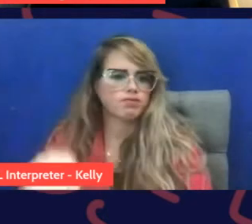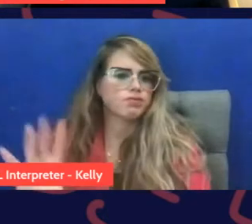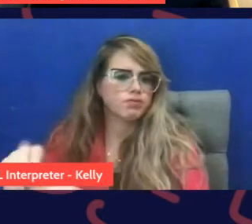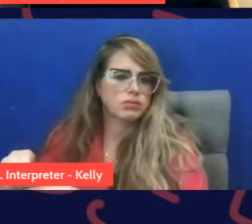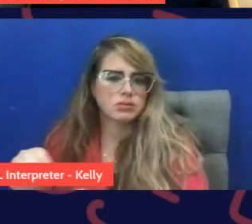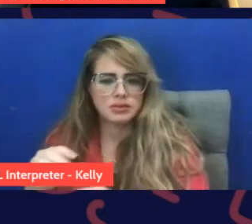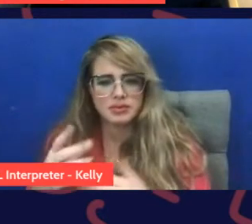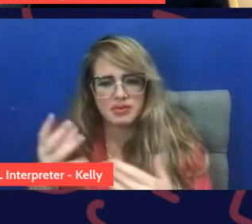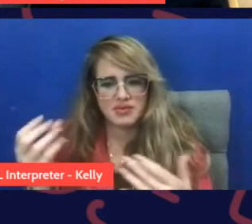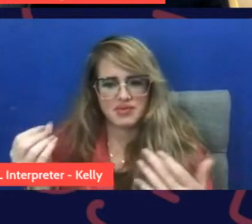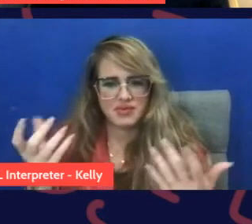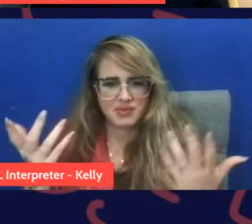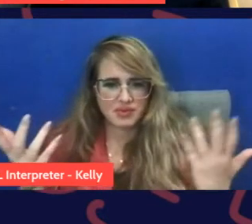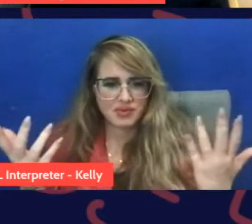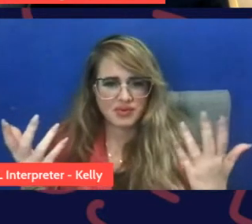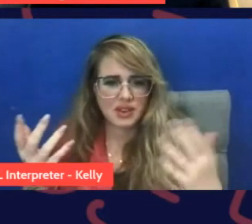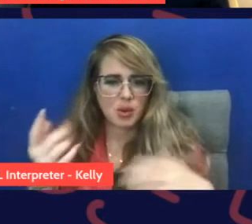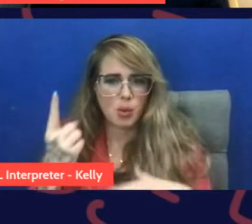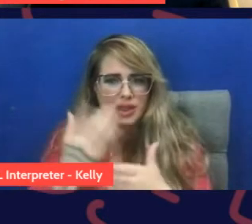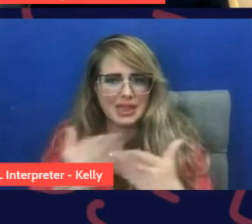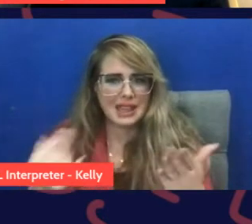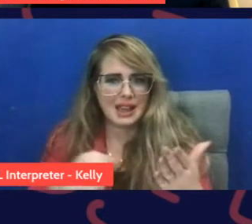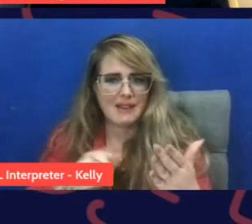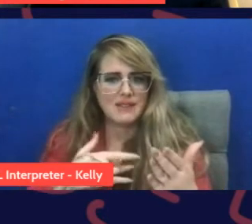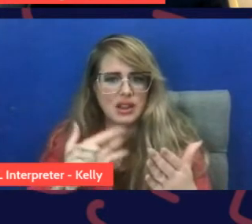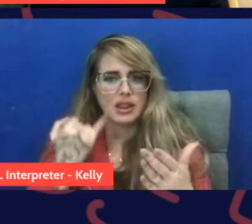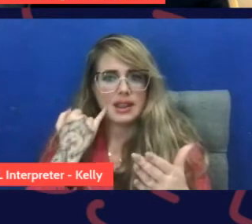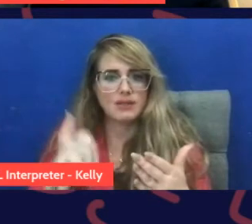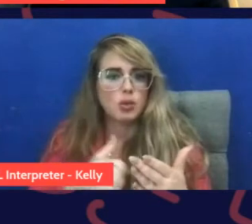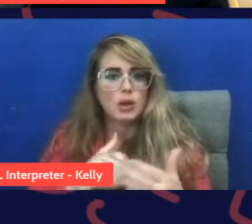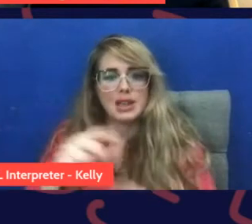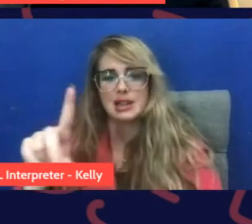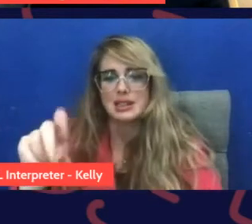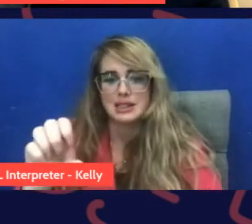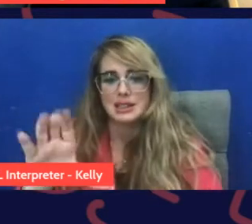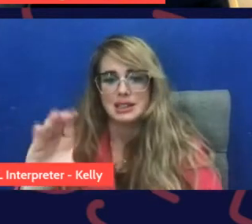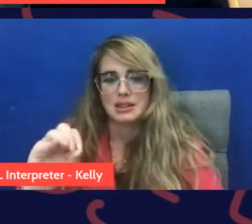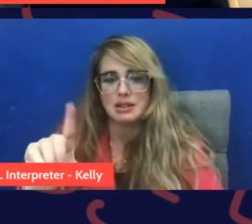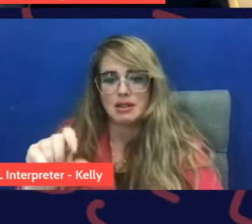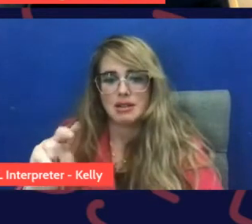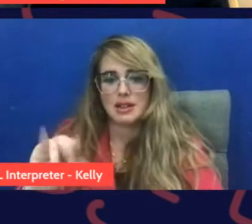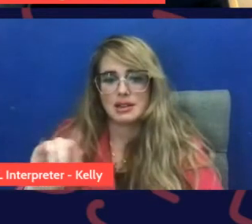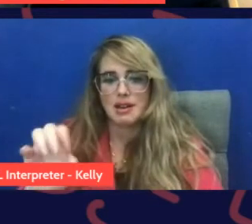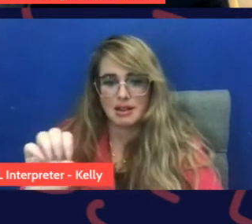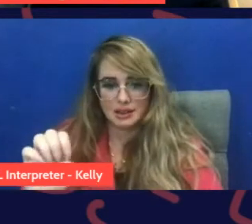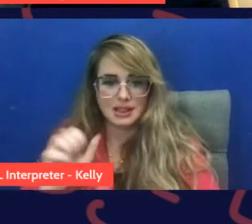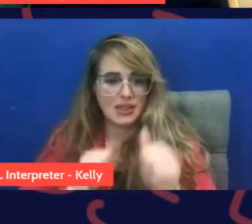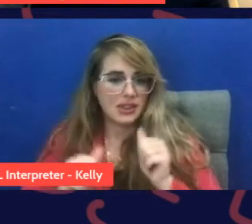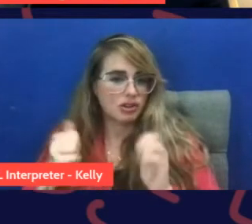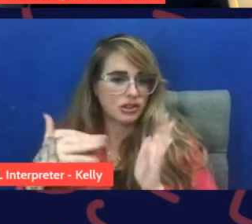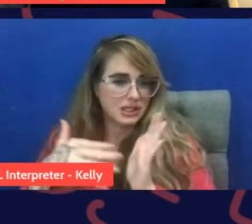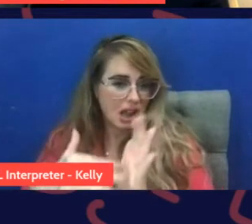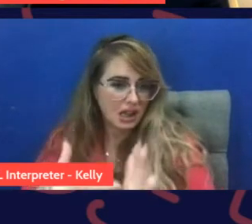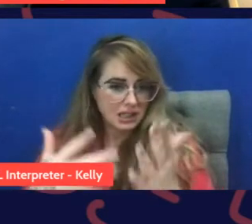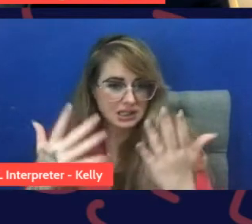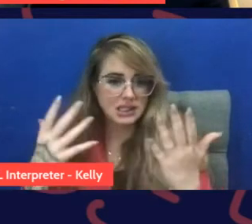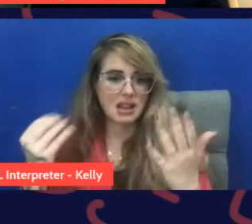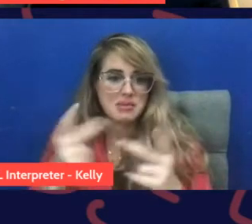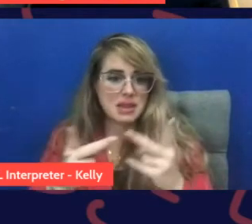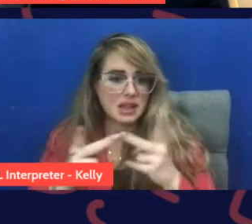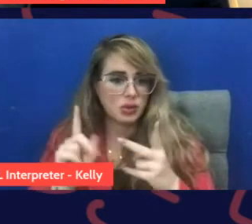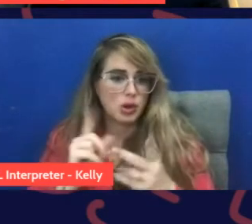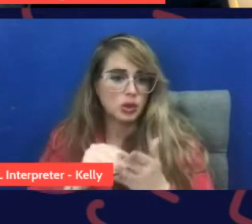I think one thing that at least I think if we decolonize like theater studies and places where our students